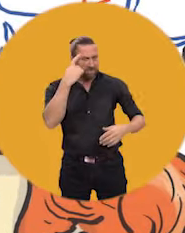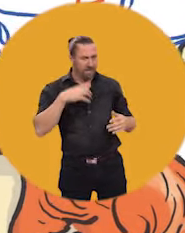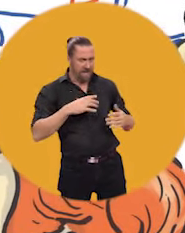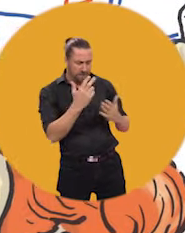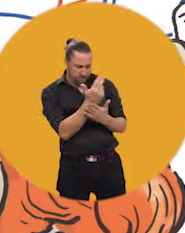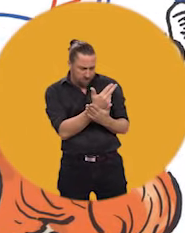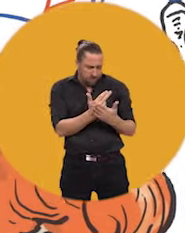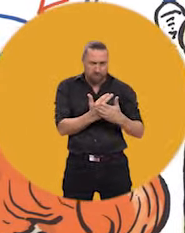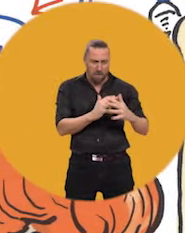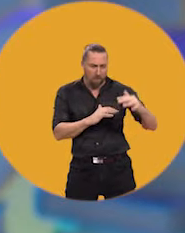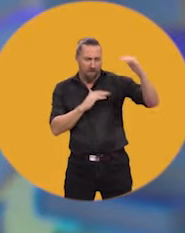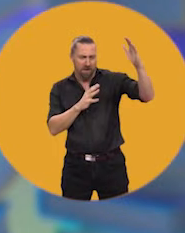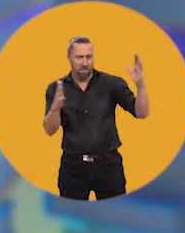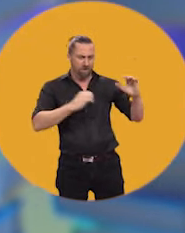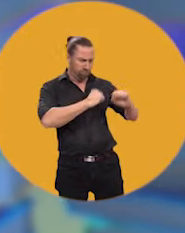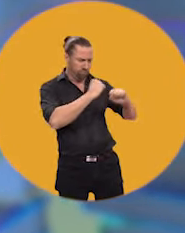bigger machine.